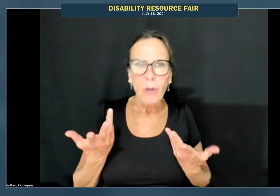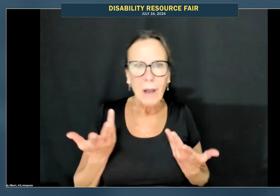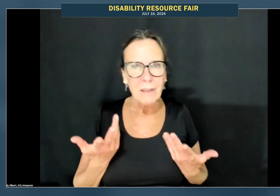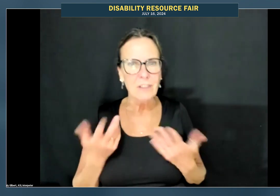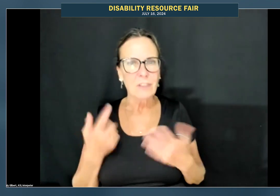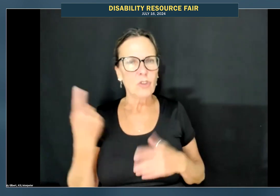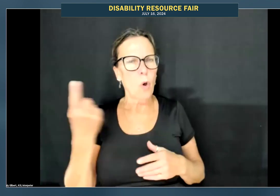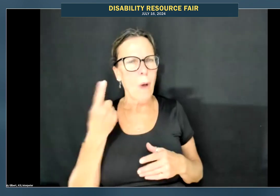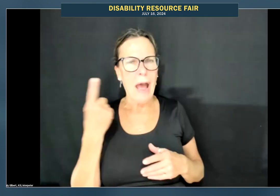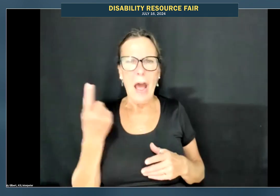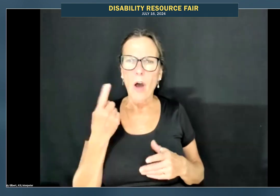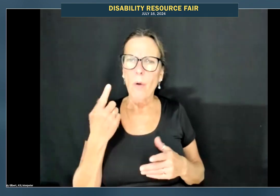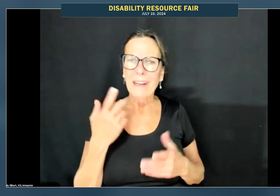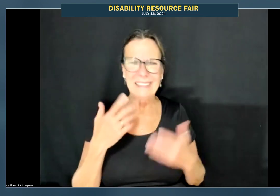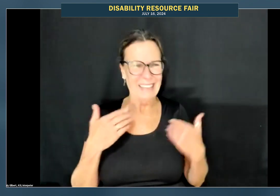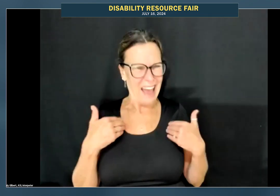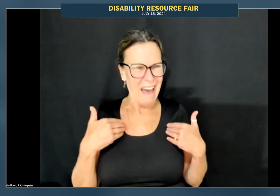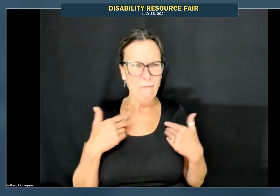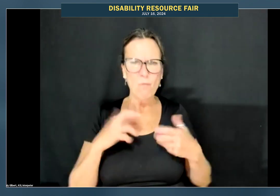access concerns.